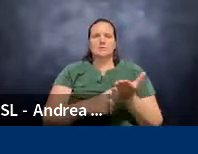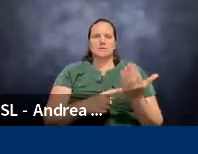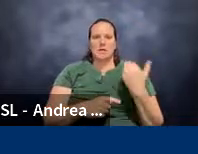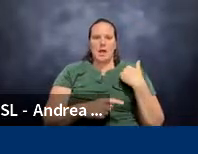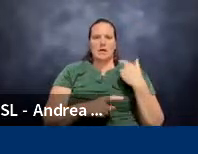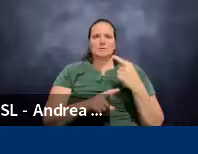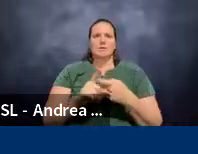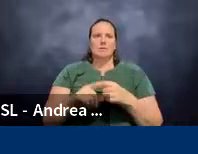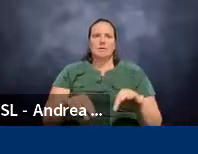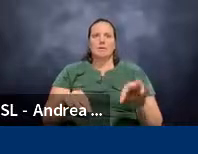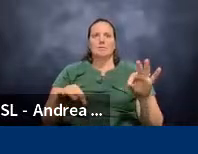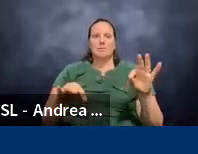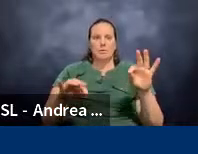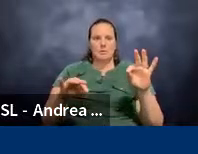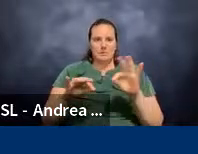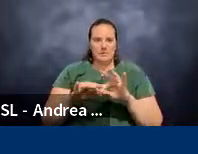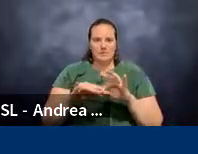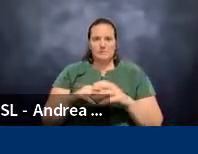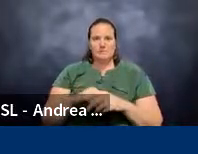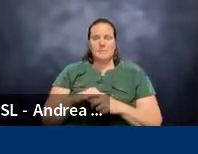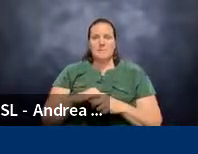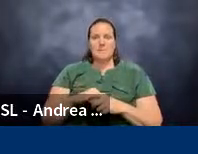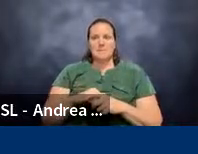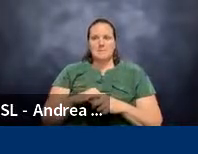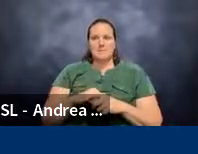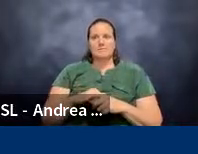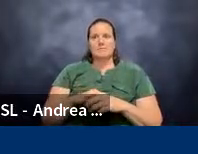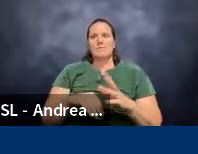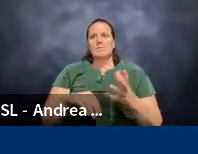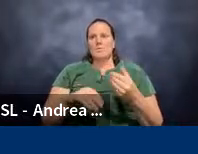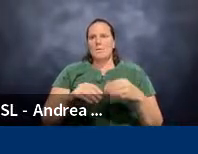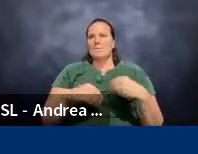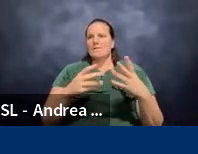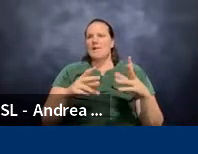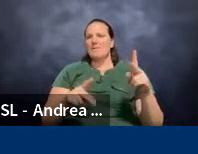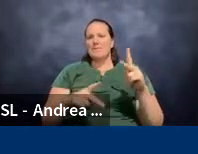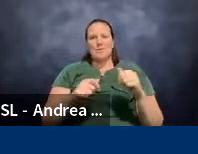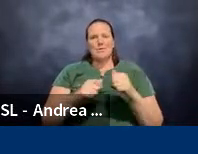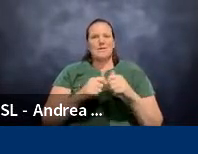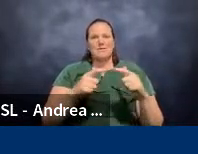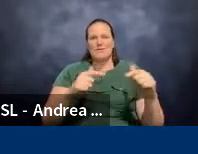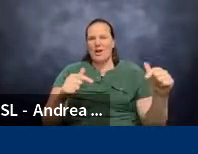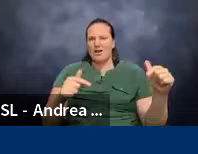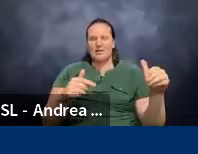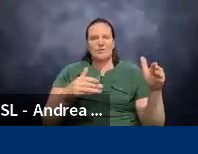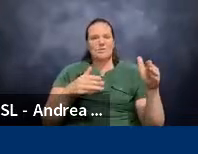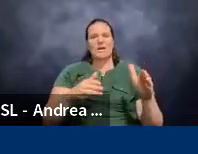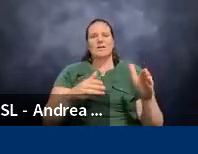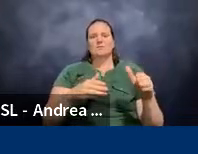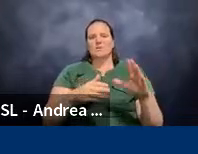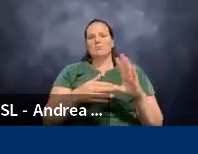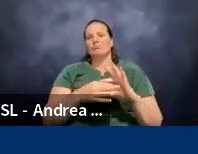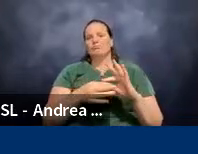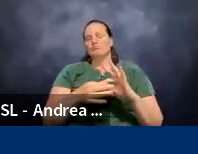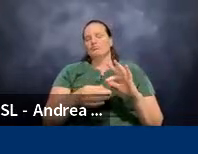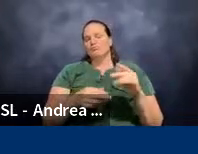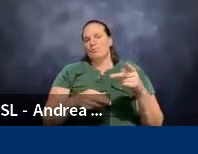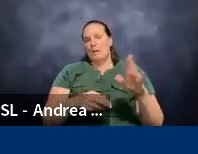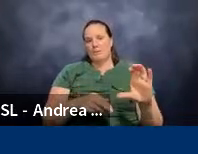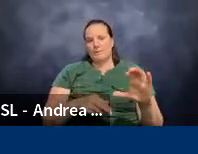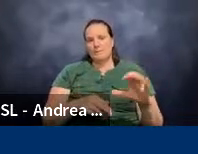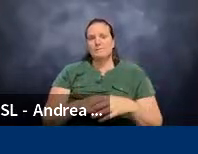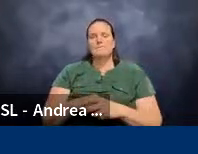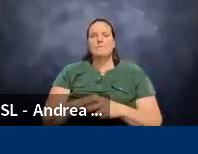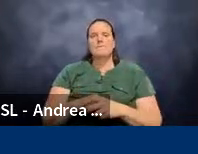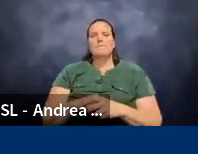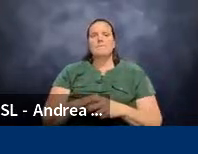important. And we want to provide people with a variety of ways to make public comment. And